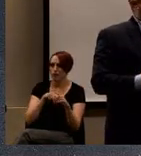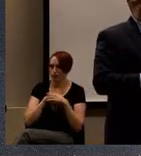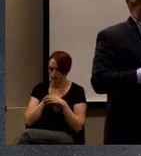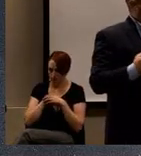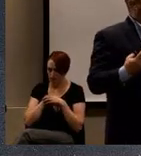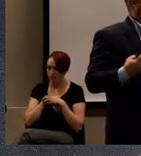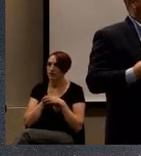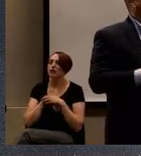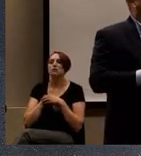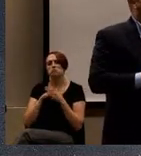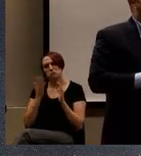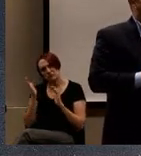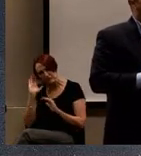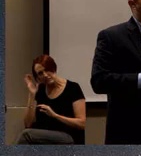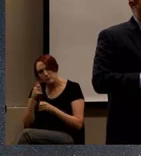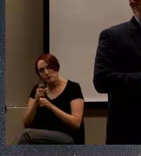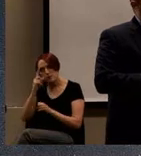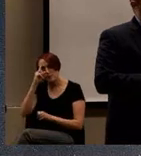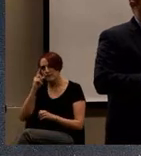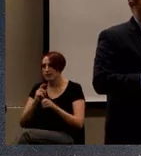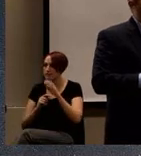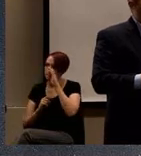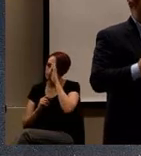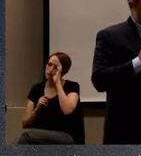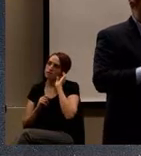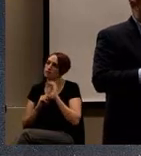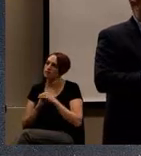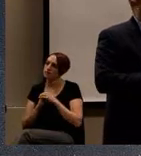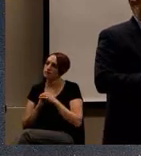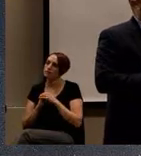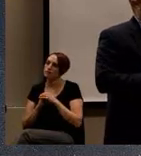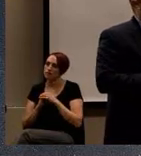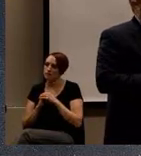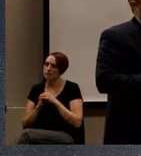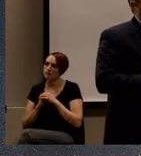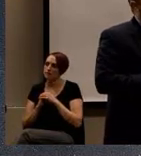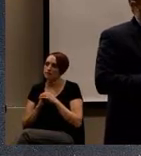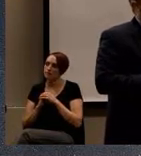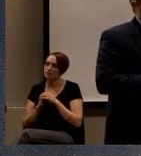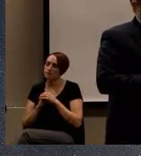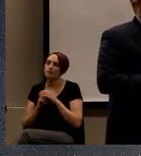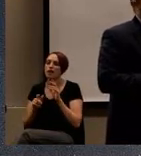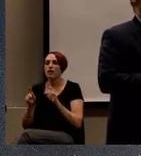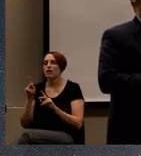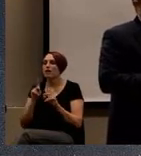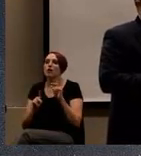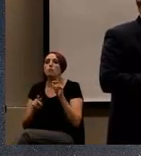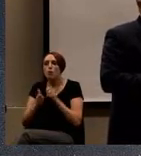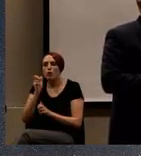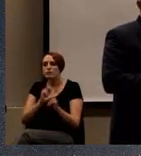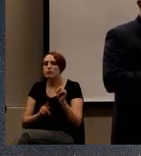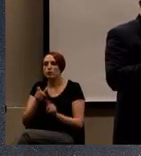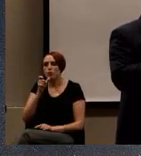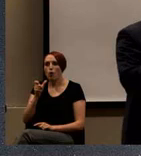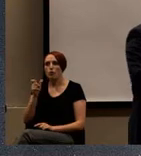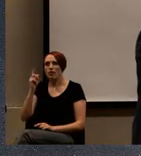it kind of makes sense, but it's not one of those things that people necessarily put two and two together. But when you look